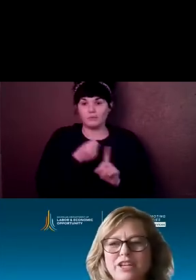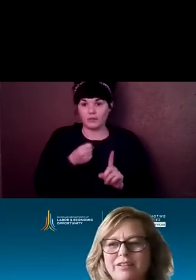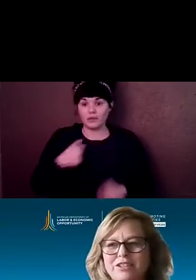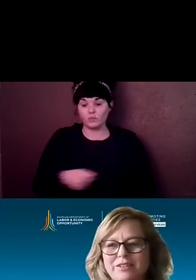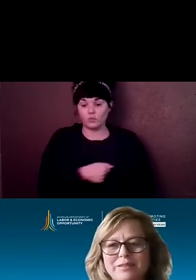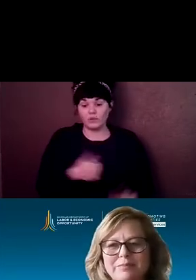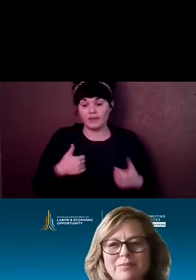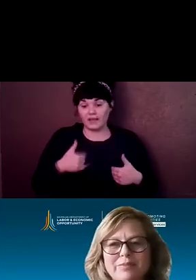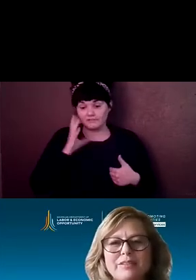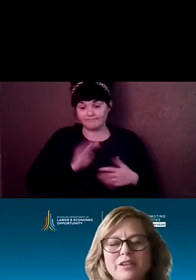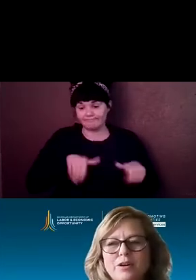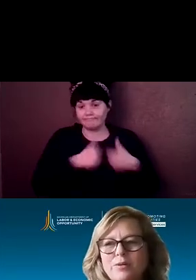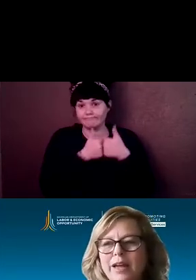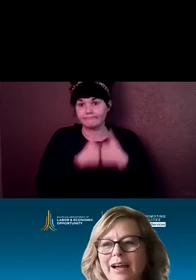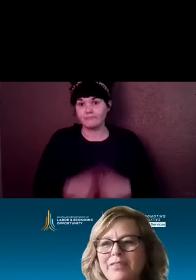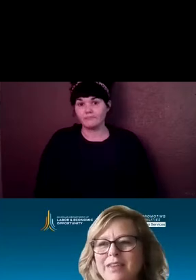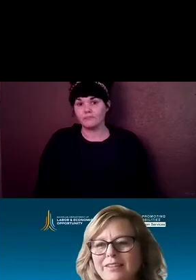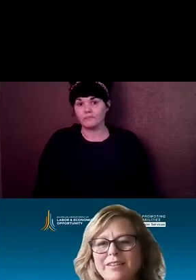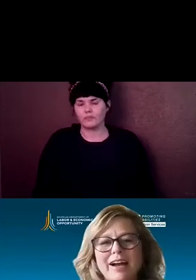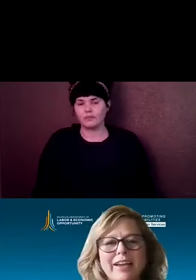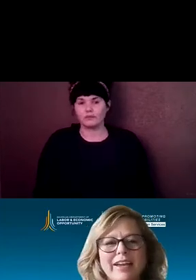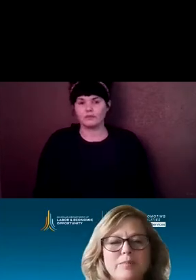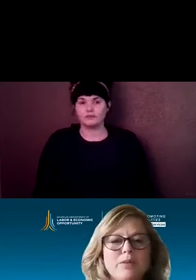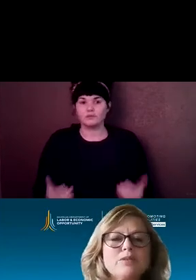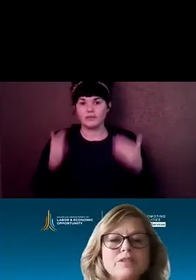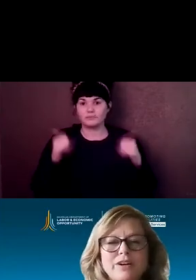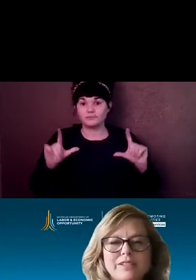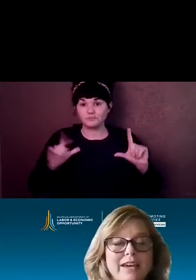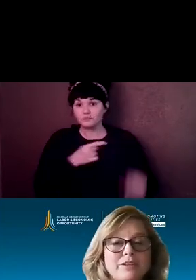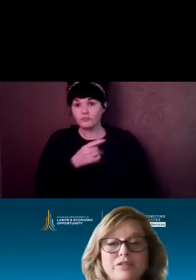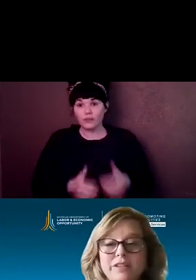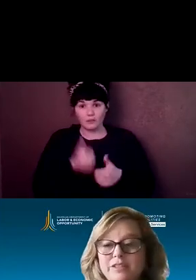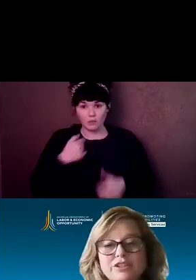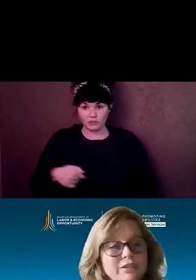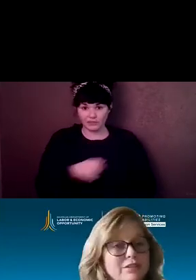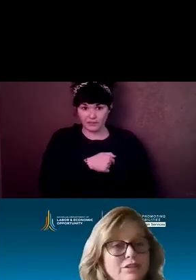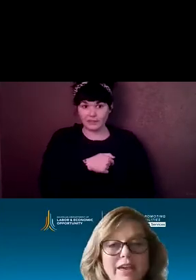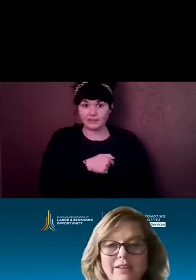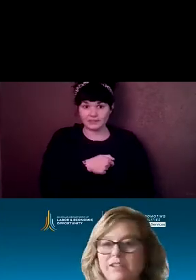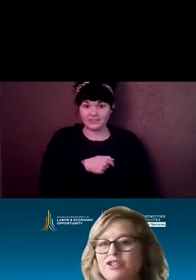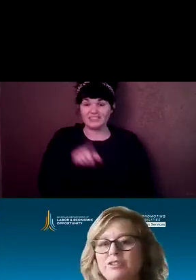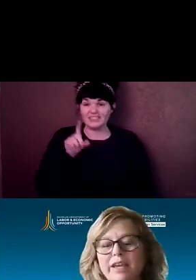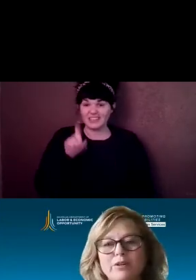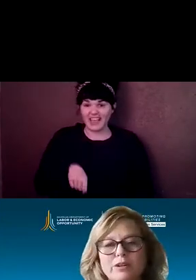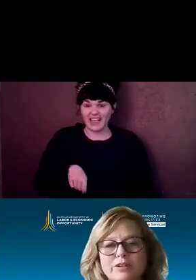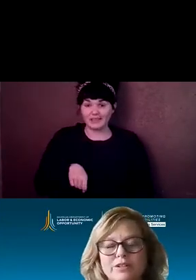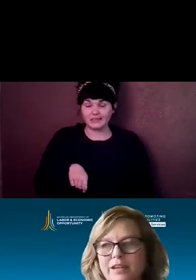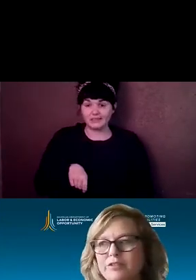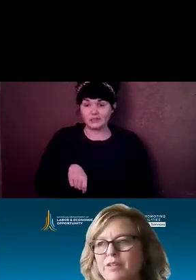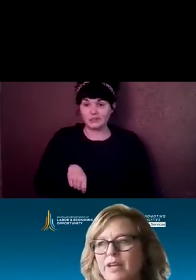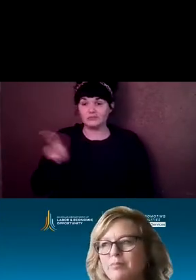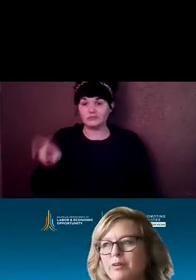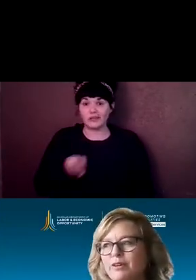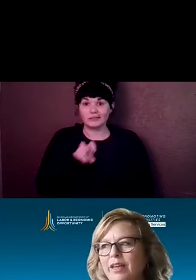our challenges. So on the next slide, most of us had to transition to that kitchen table or dining